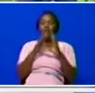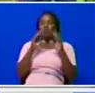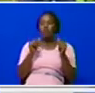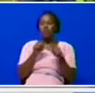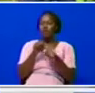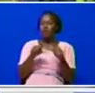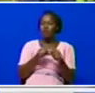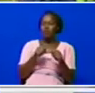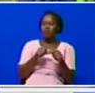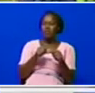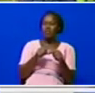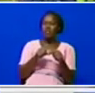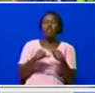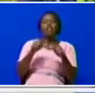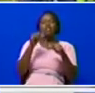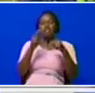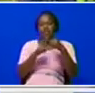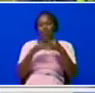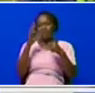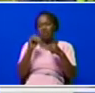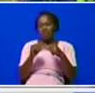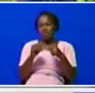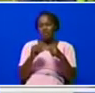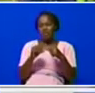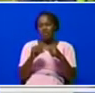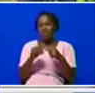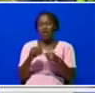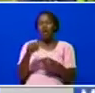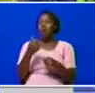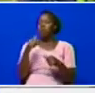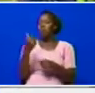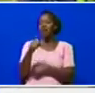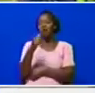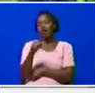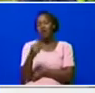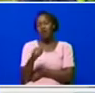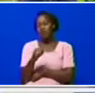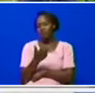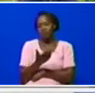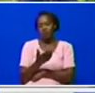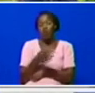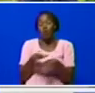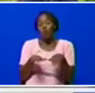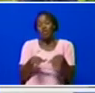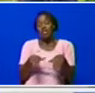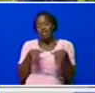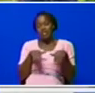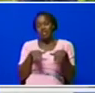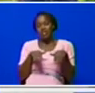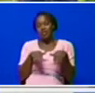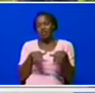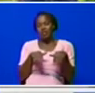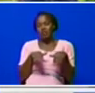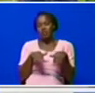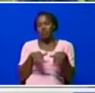p.m. by the IEBC. That has not come to pass. So we're still waiting for that.